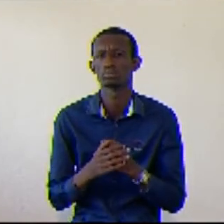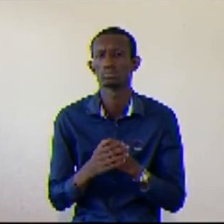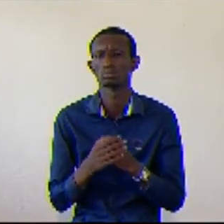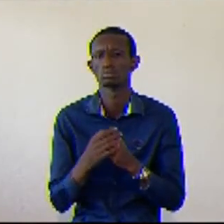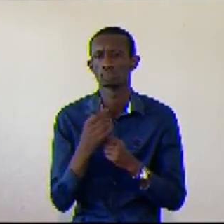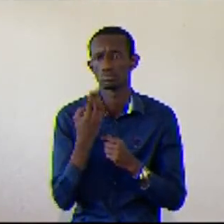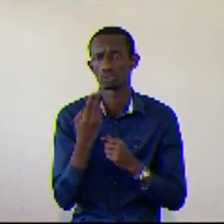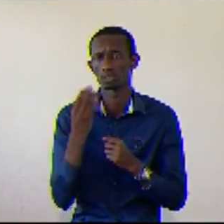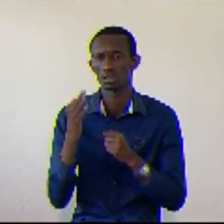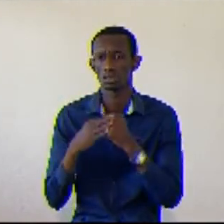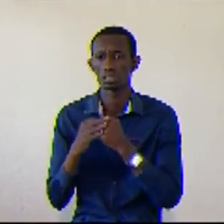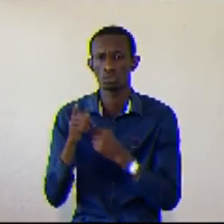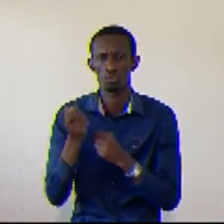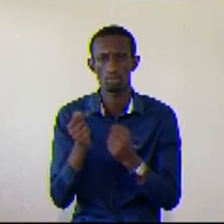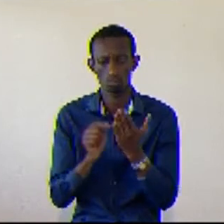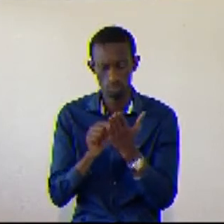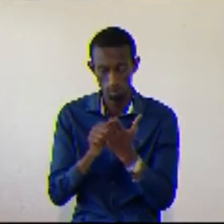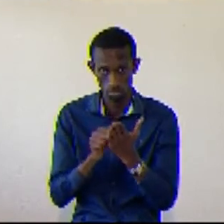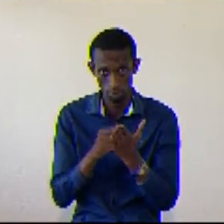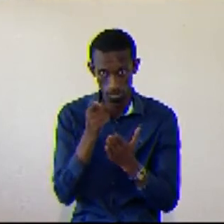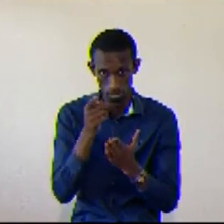You have your calculators.